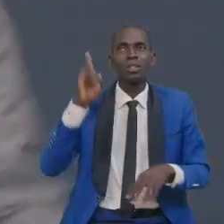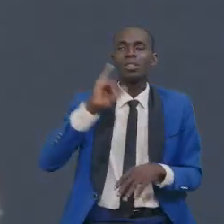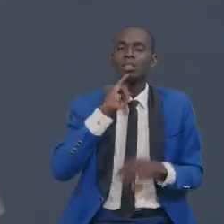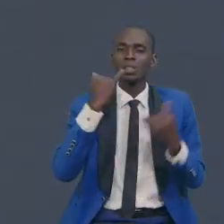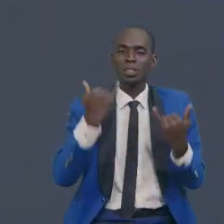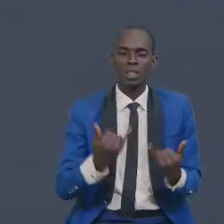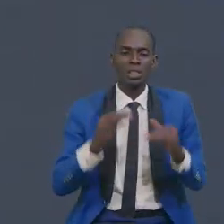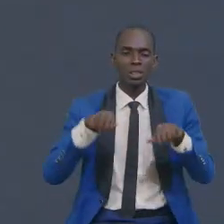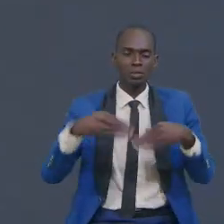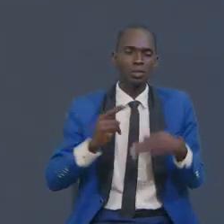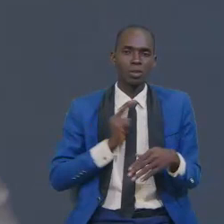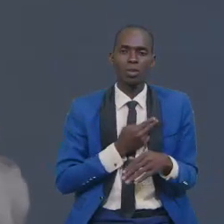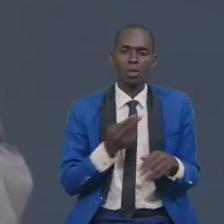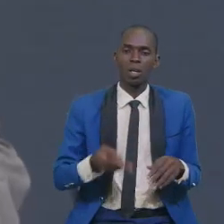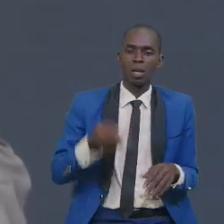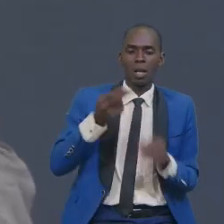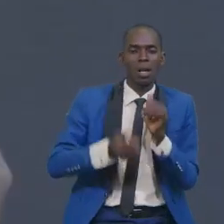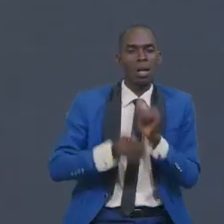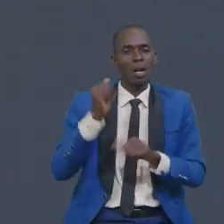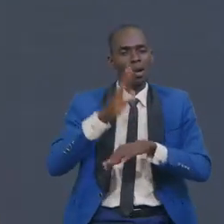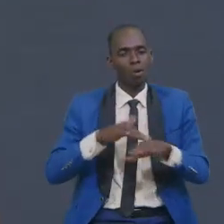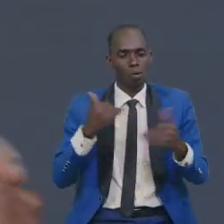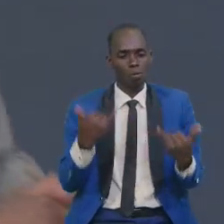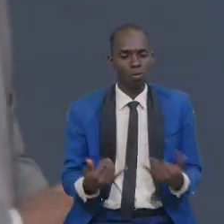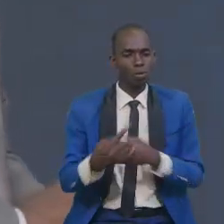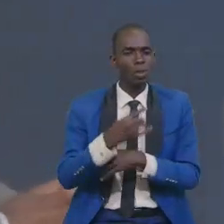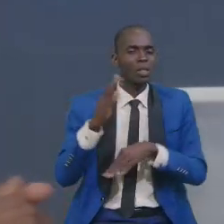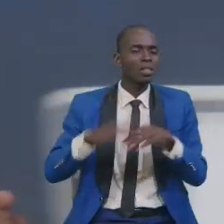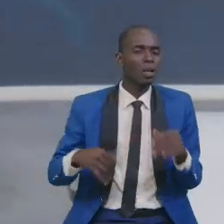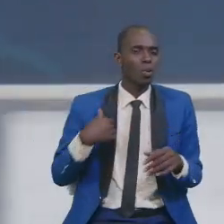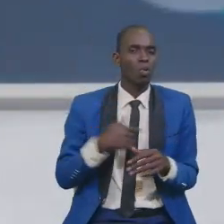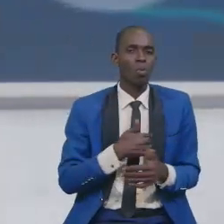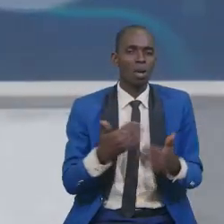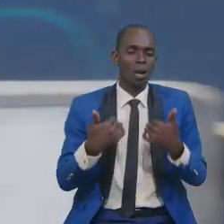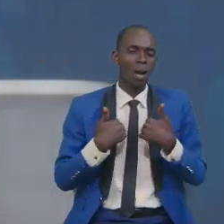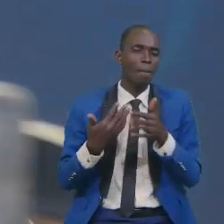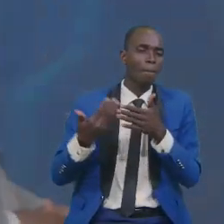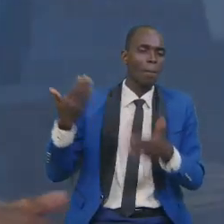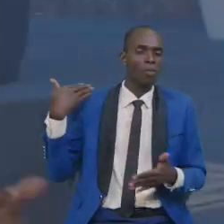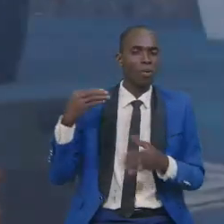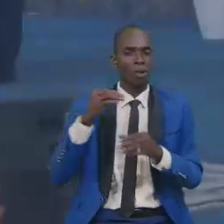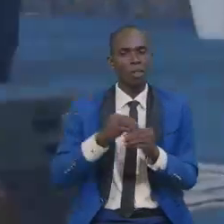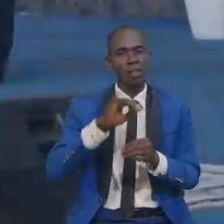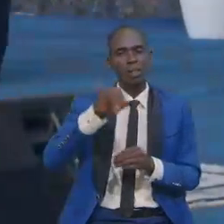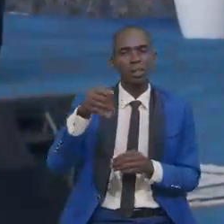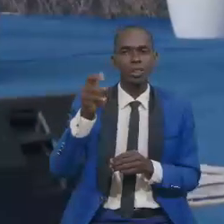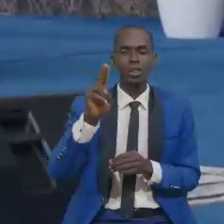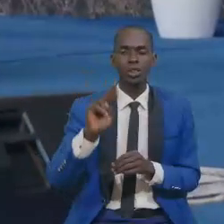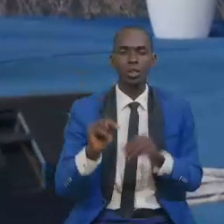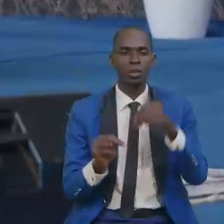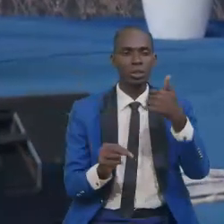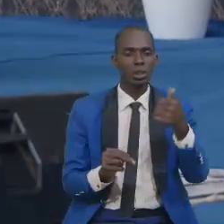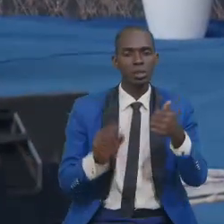call today than we ever had in John chapter 10 reading from